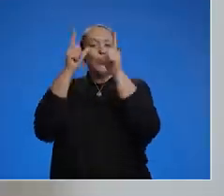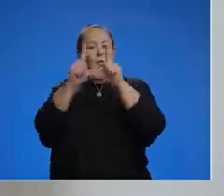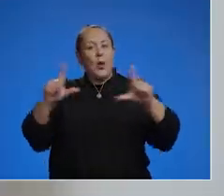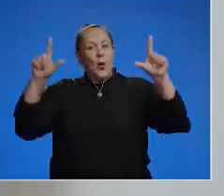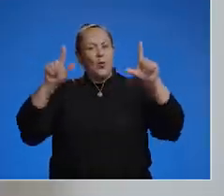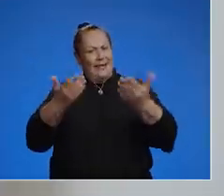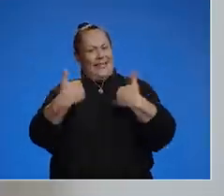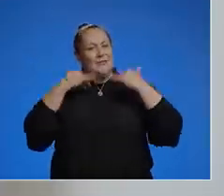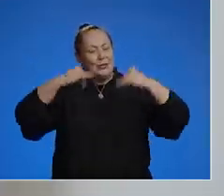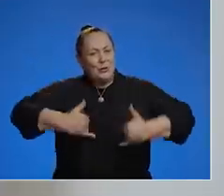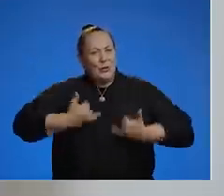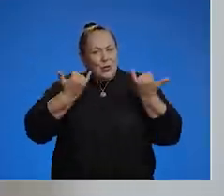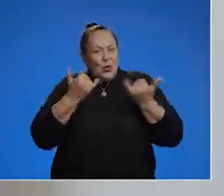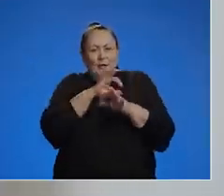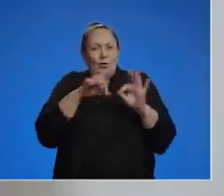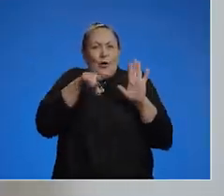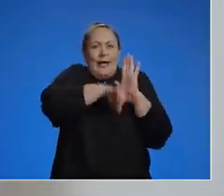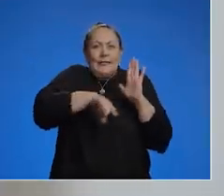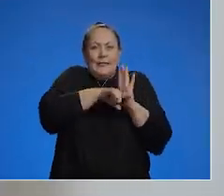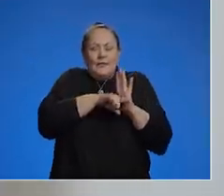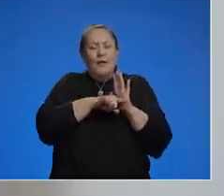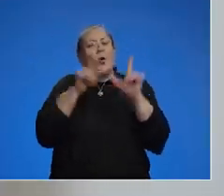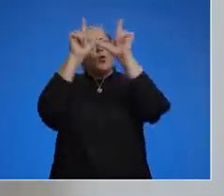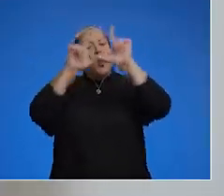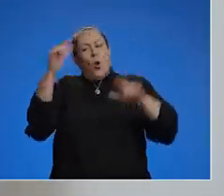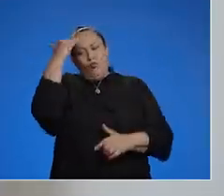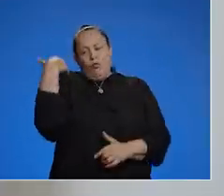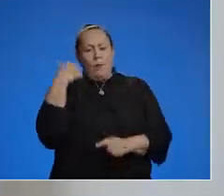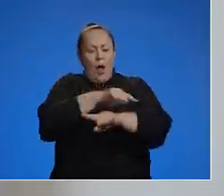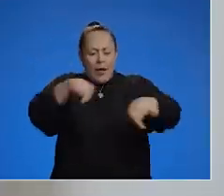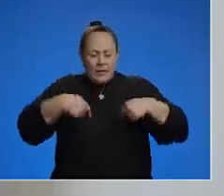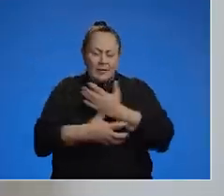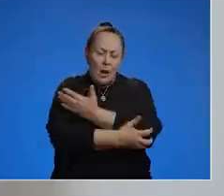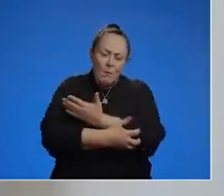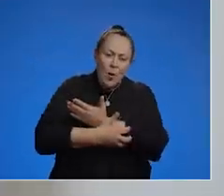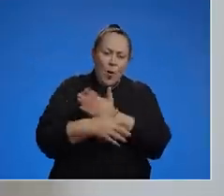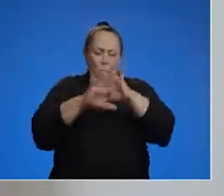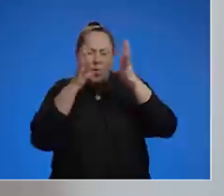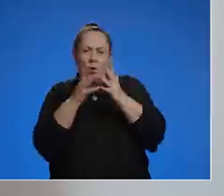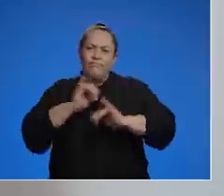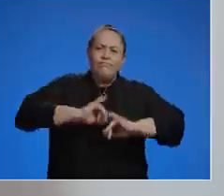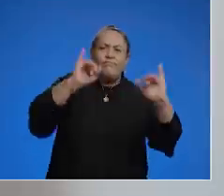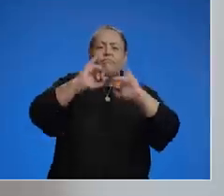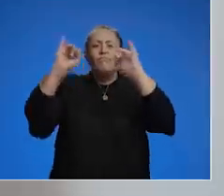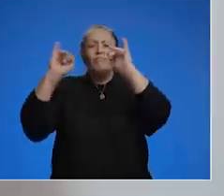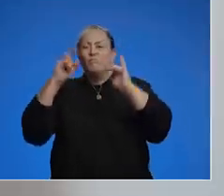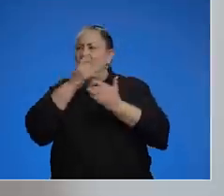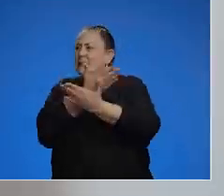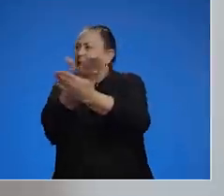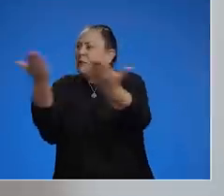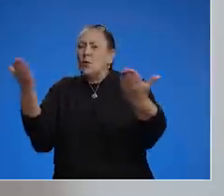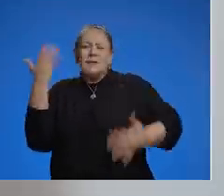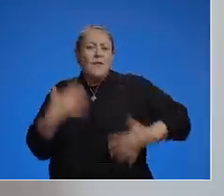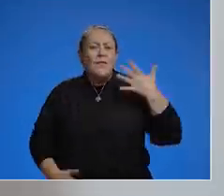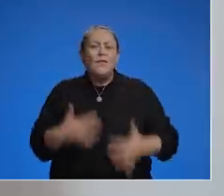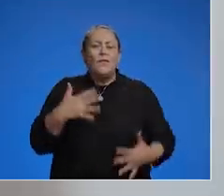is that? The Lord calls us, reminds us today, even in our poverty, the poverty of our world, the people who are poor, he